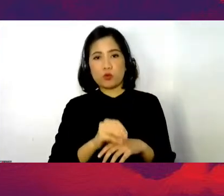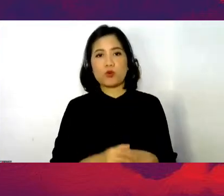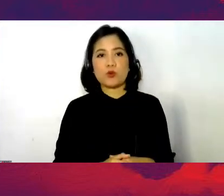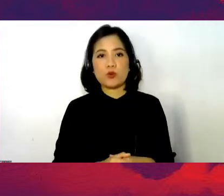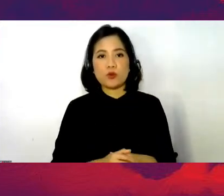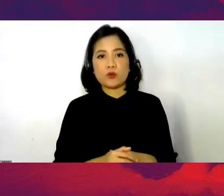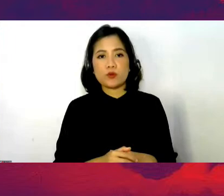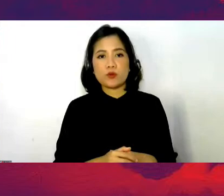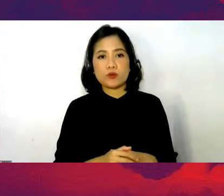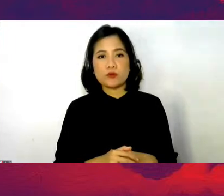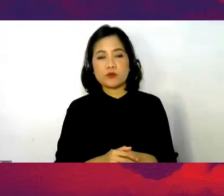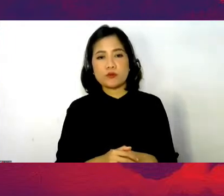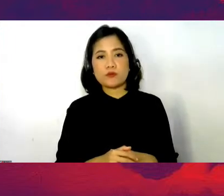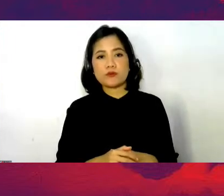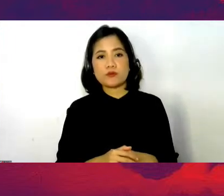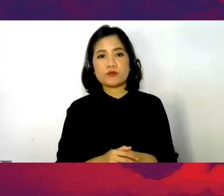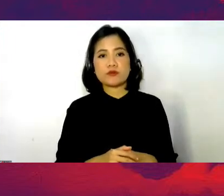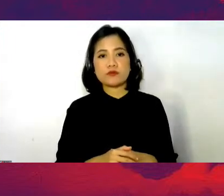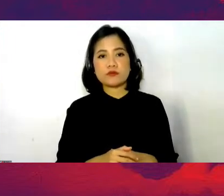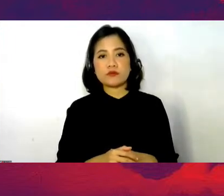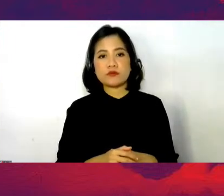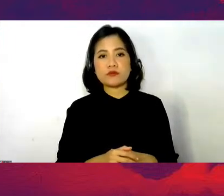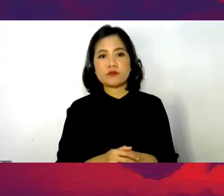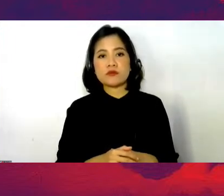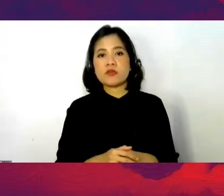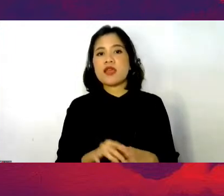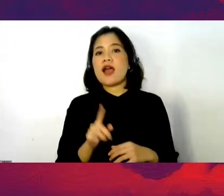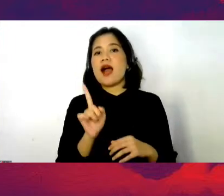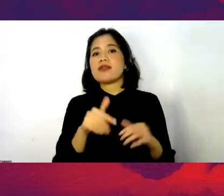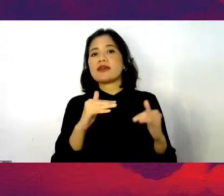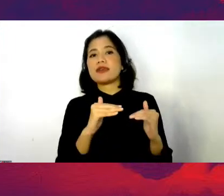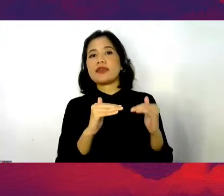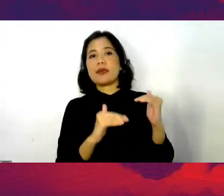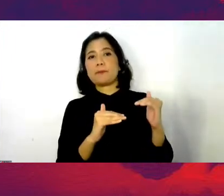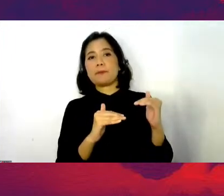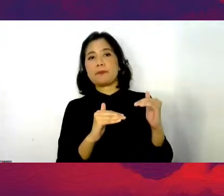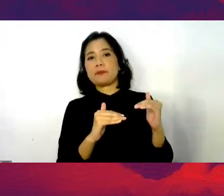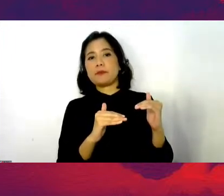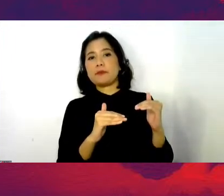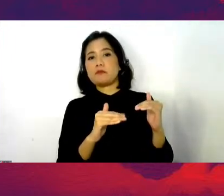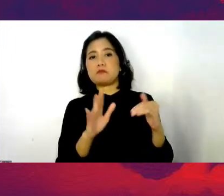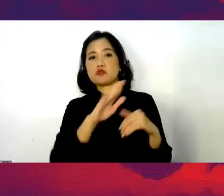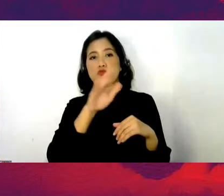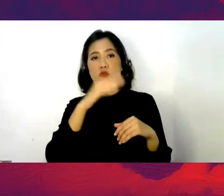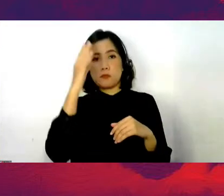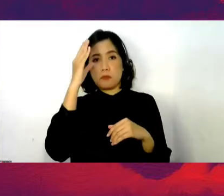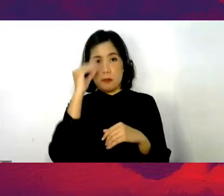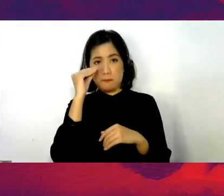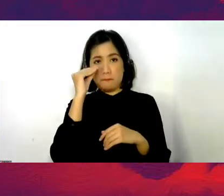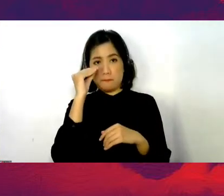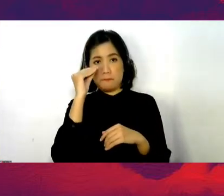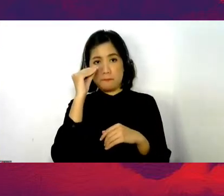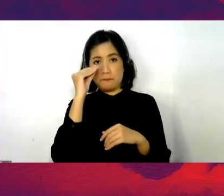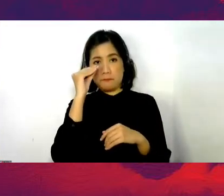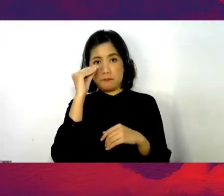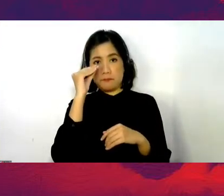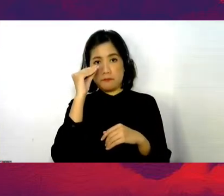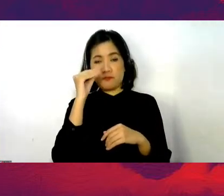Now, that's not good enough as a measure. You'd like to know how far below the poverty line people are on